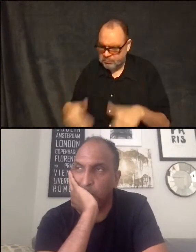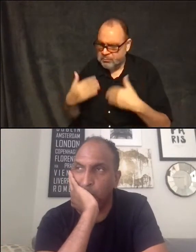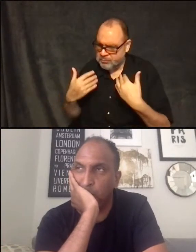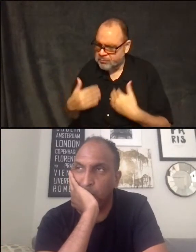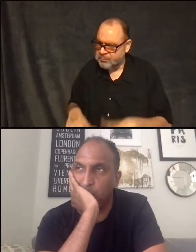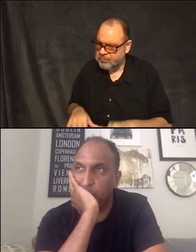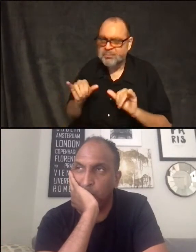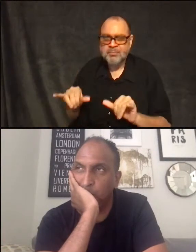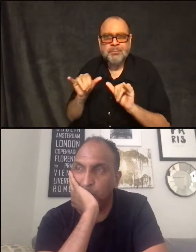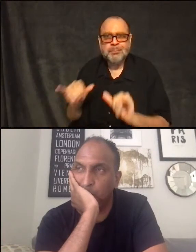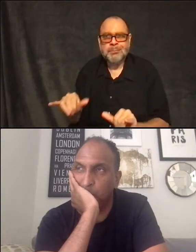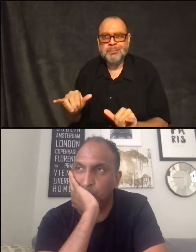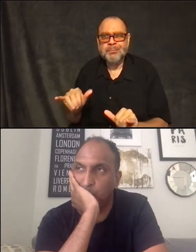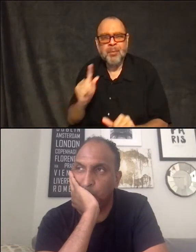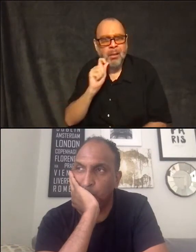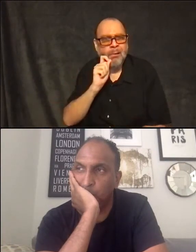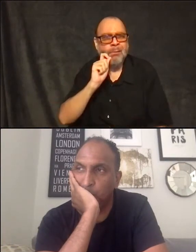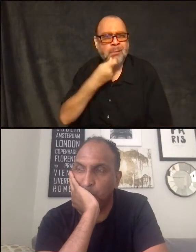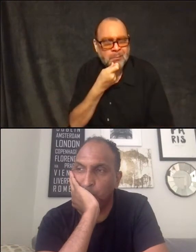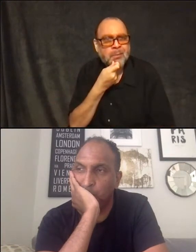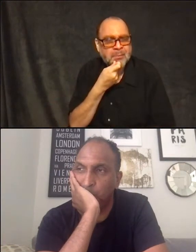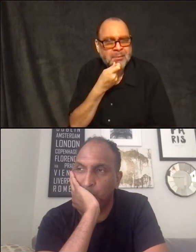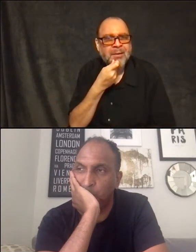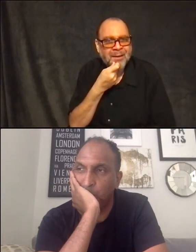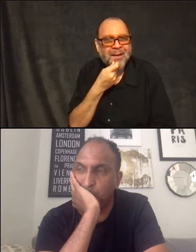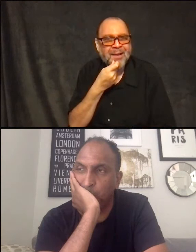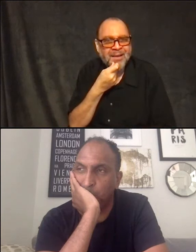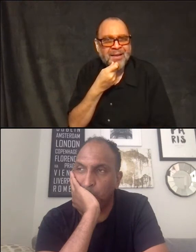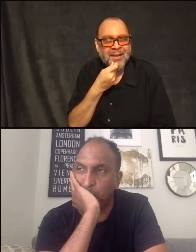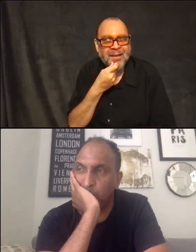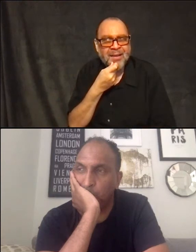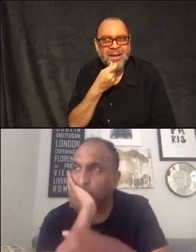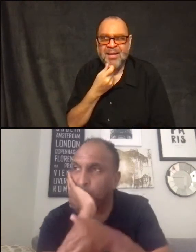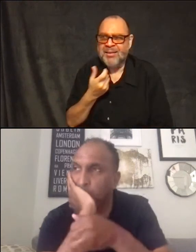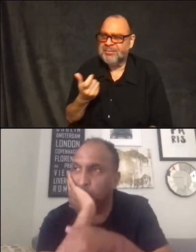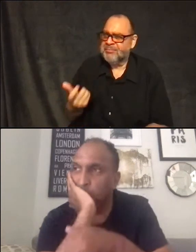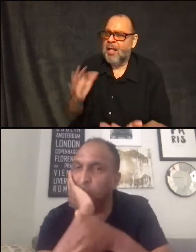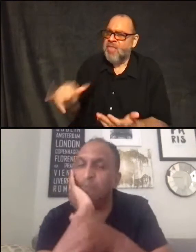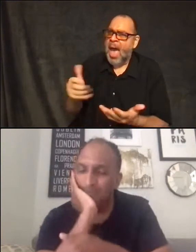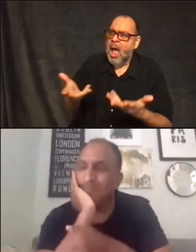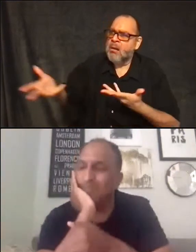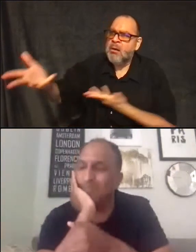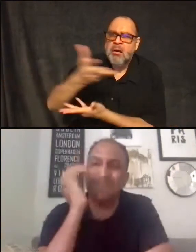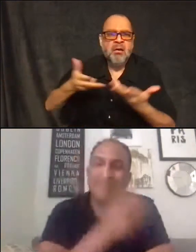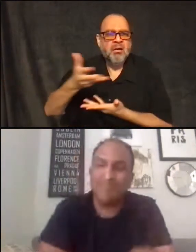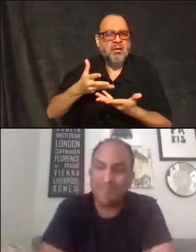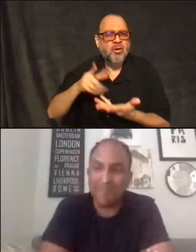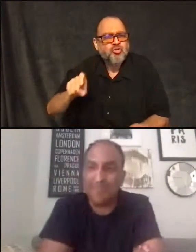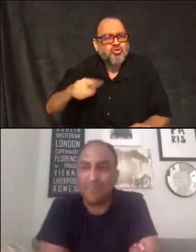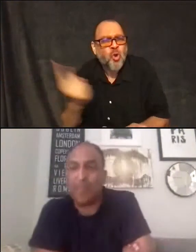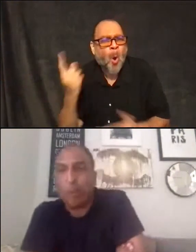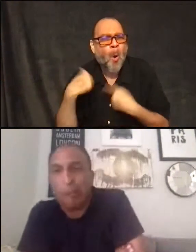degree, because it's like it kind of should have always been like this, right? Because from the celebrity